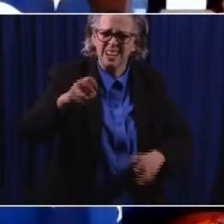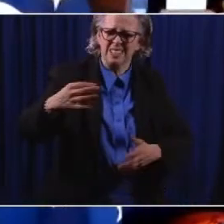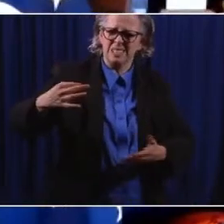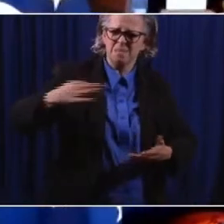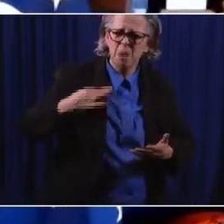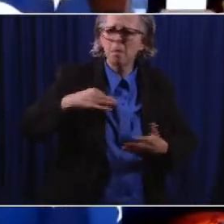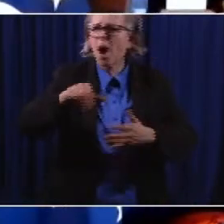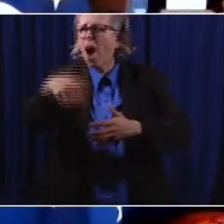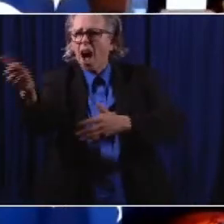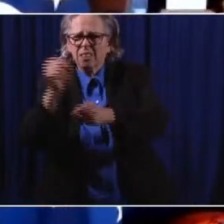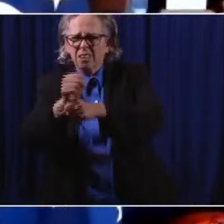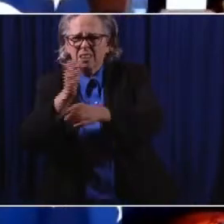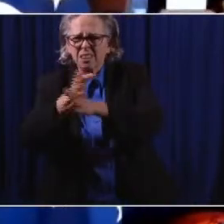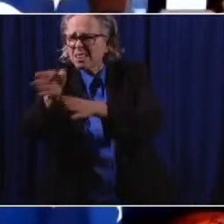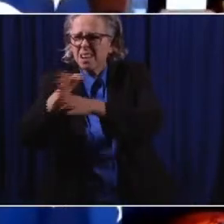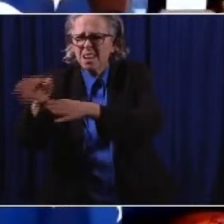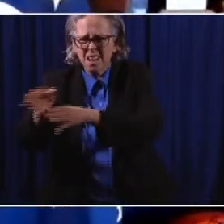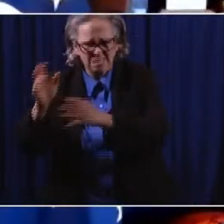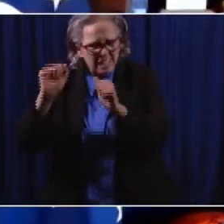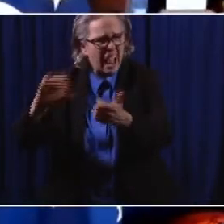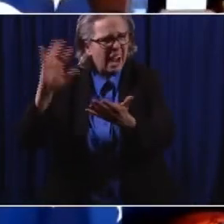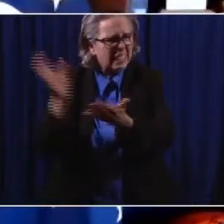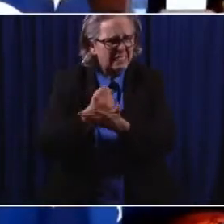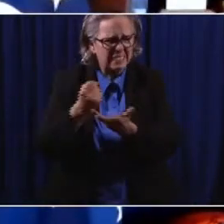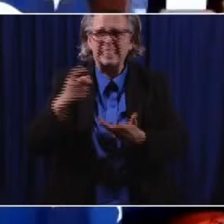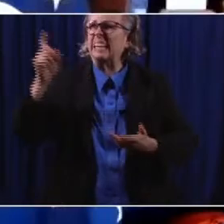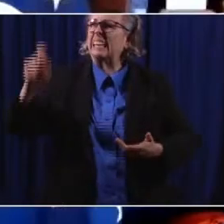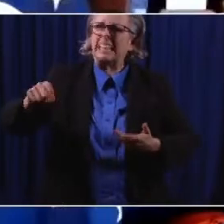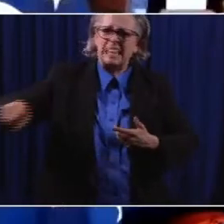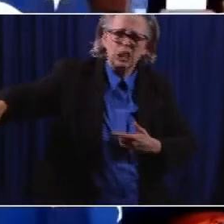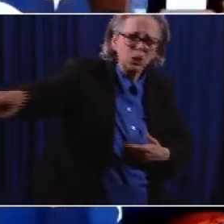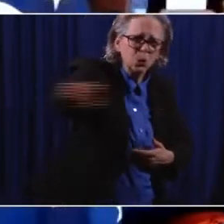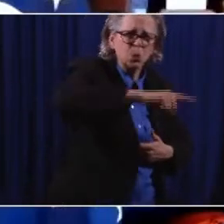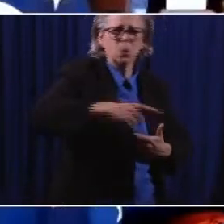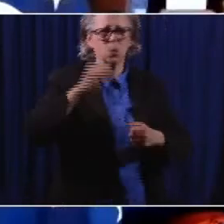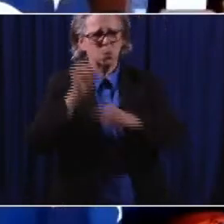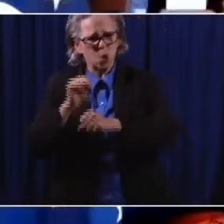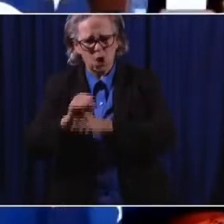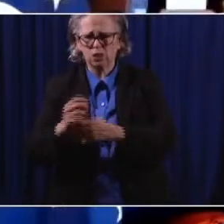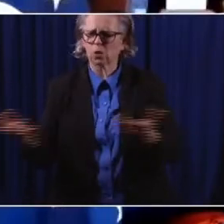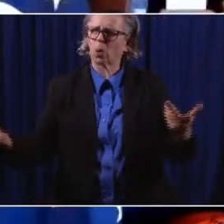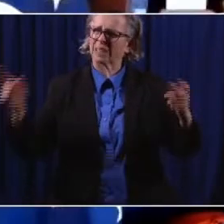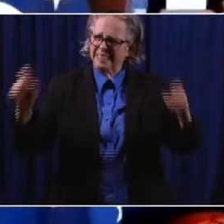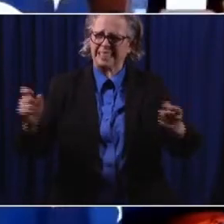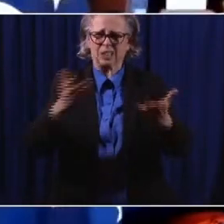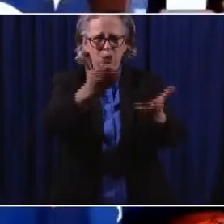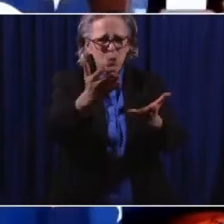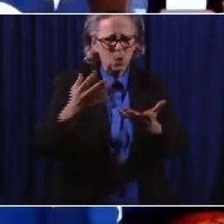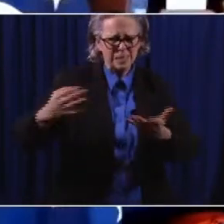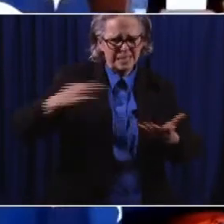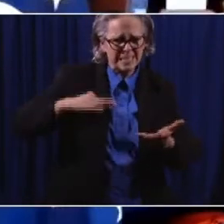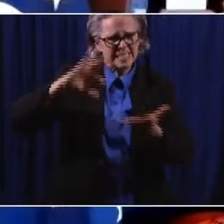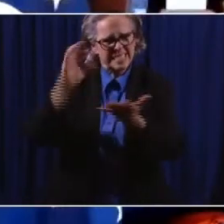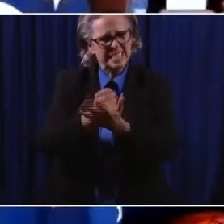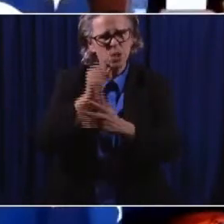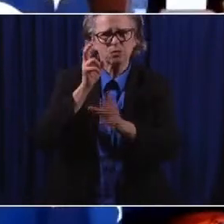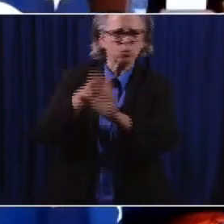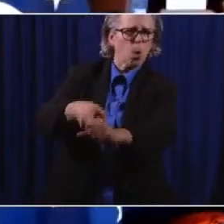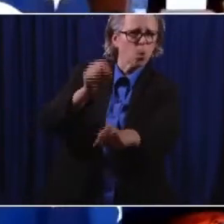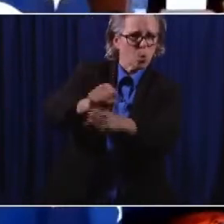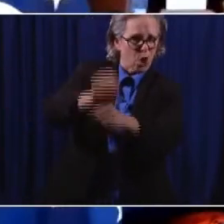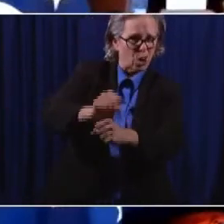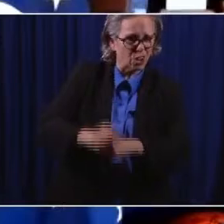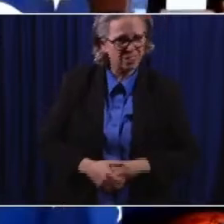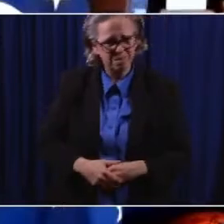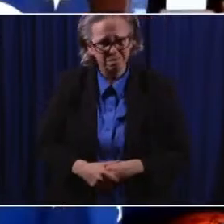that are flourishing during this time frame. We need to get you connected with those. We have the training